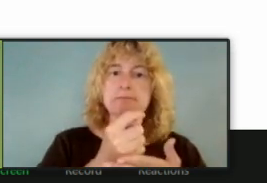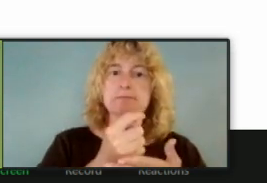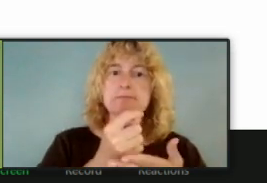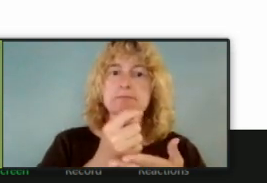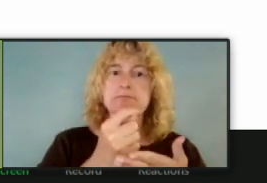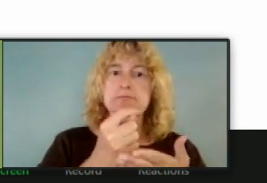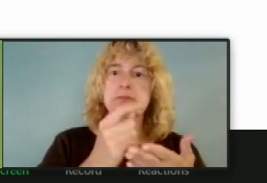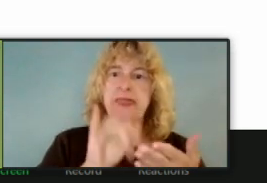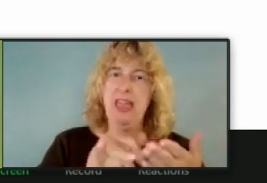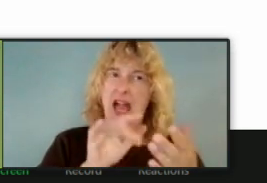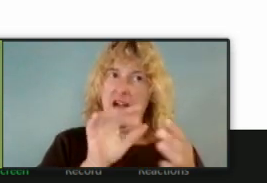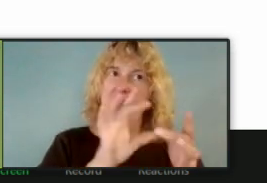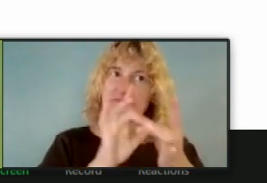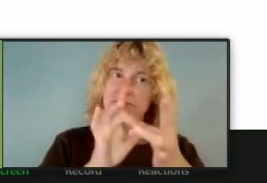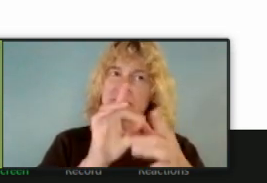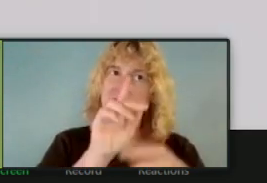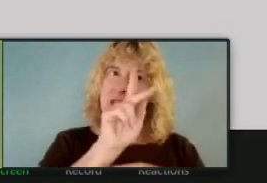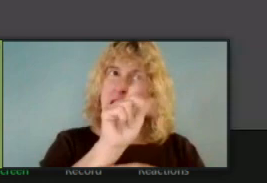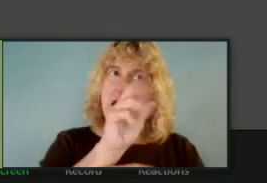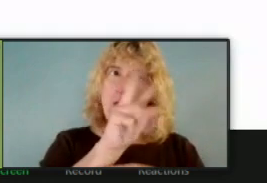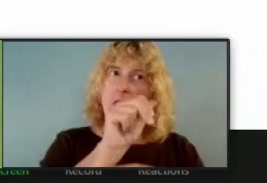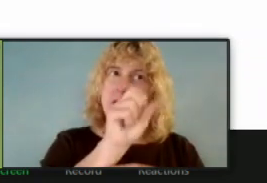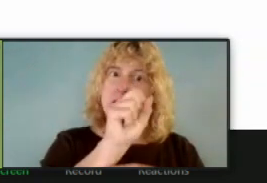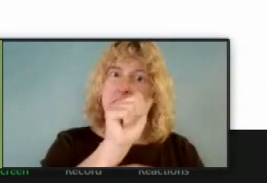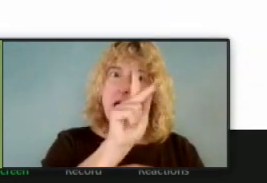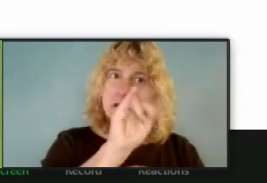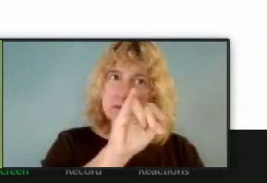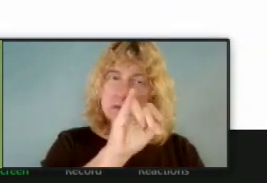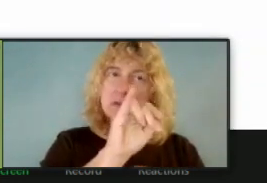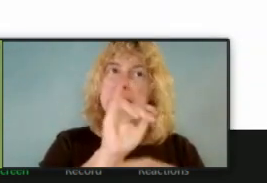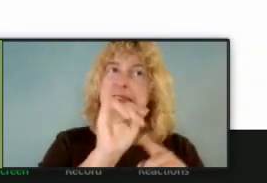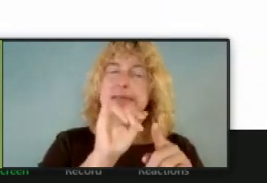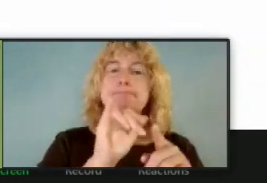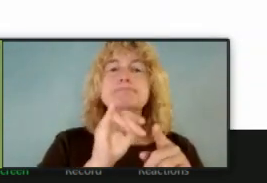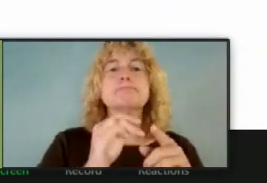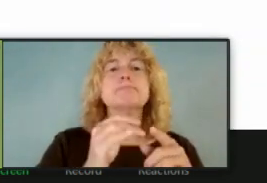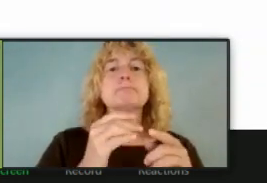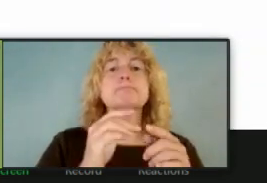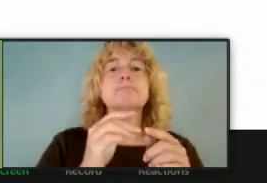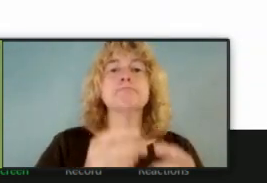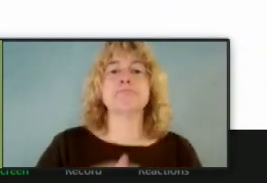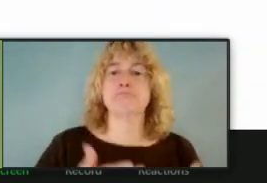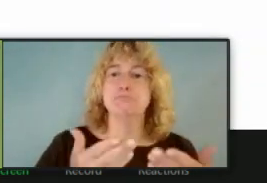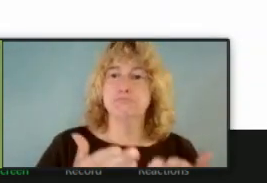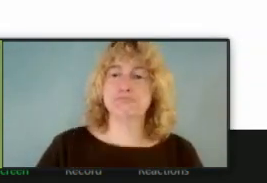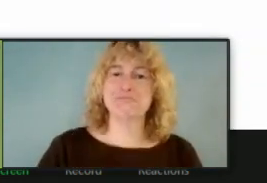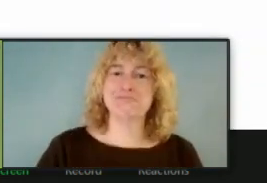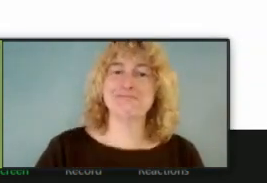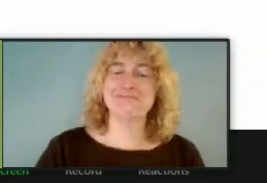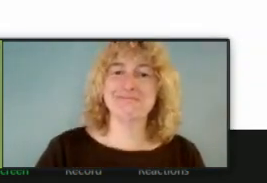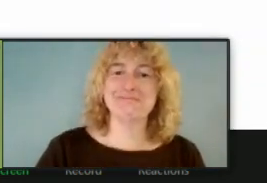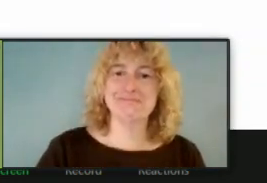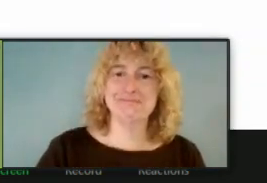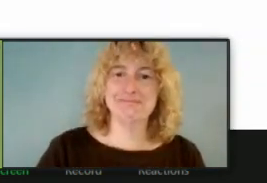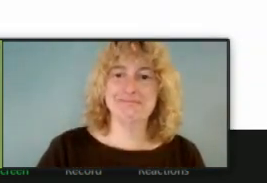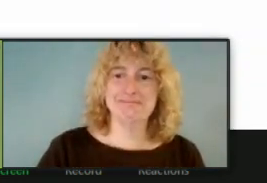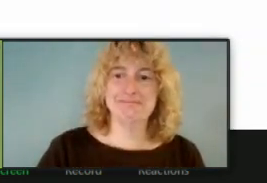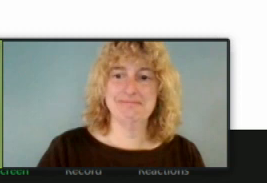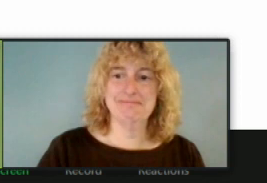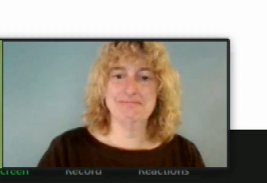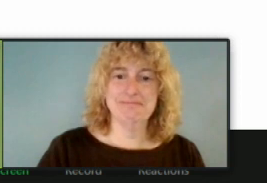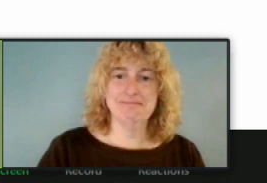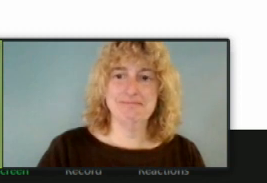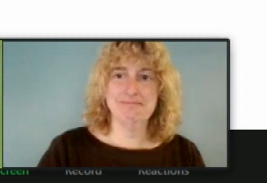associated with Kawasaki. And then later, again, he tested positive for the COVID-19